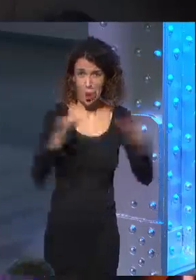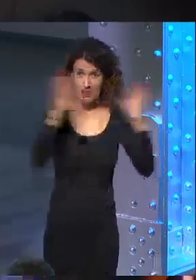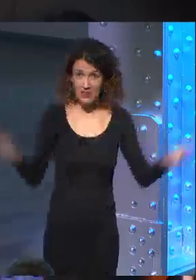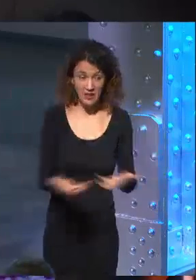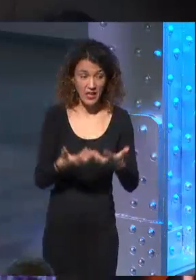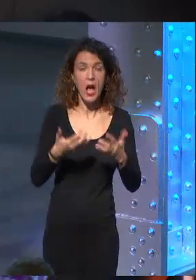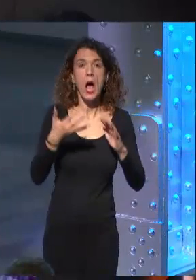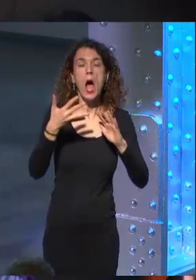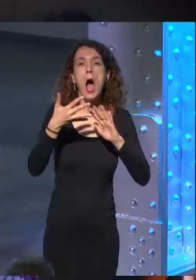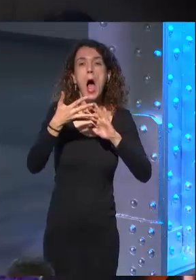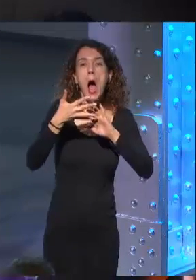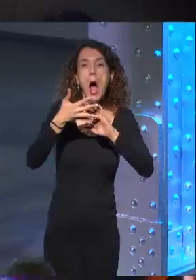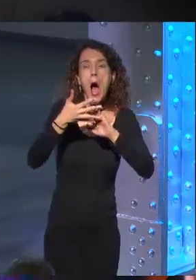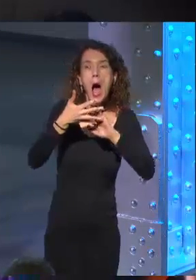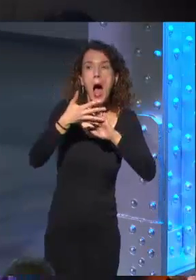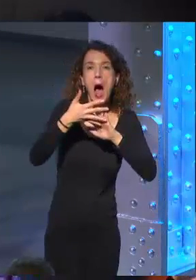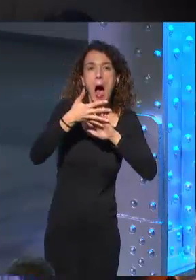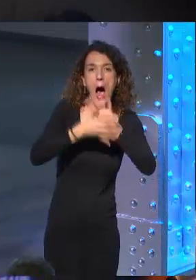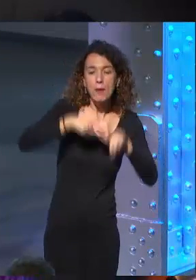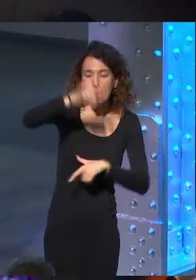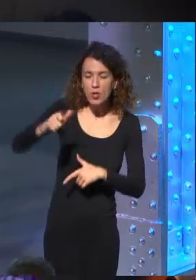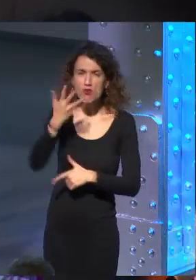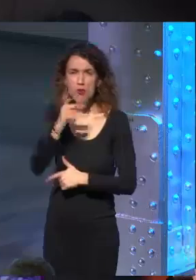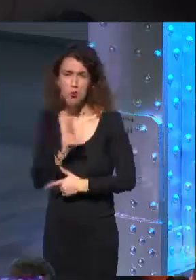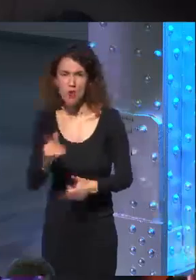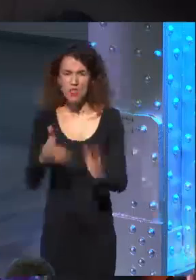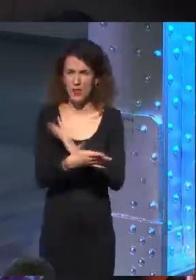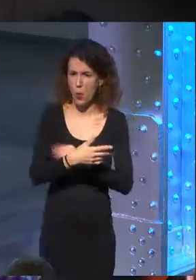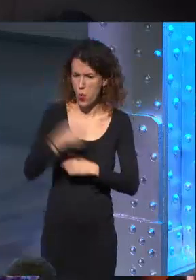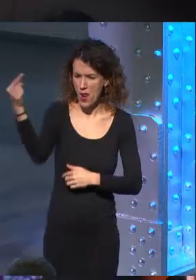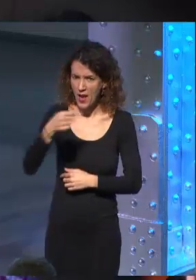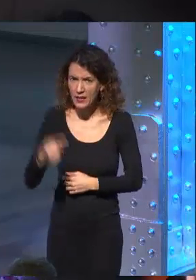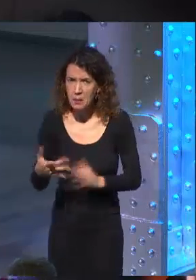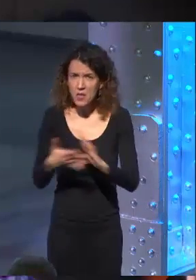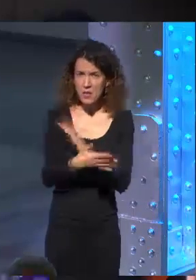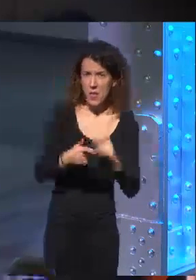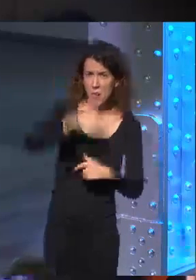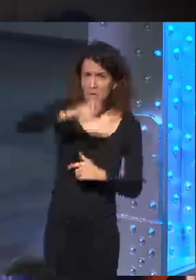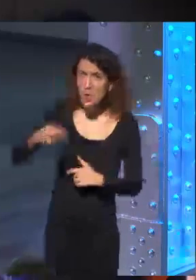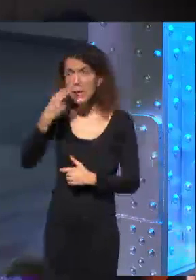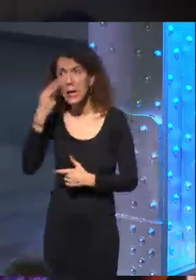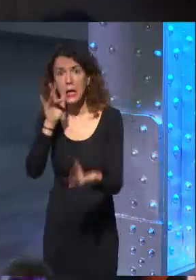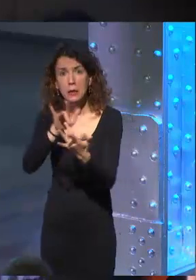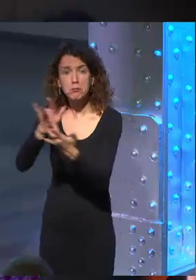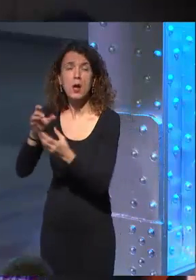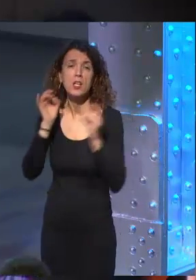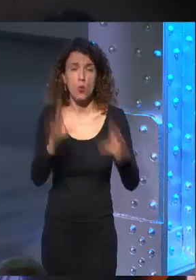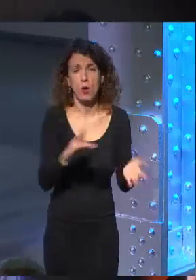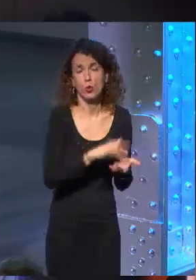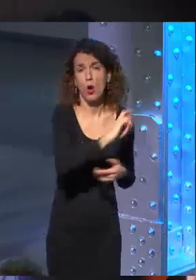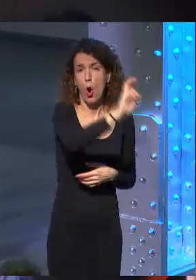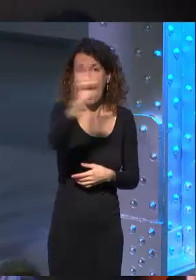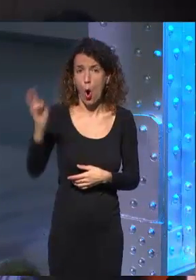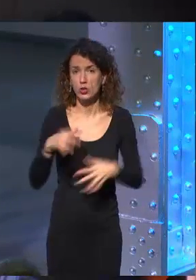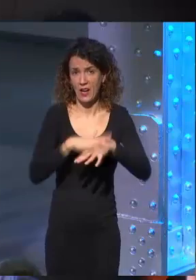when the internet started with first chats, etc., with IRC, Hispano, etc., people said, "Oh, you